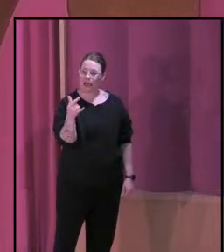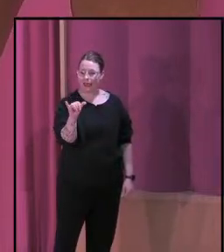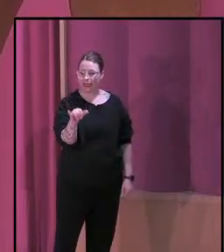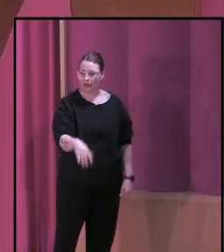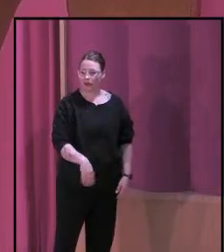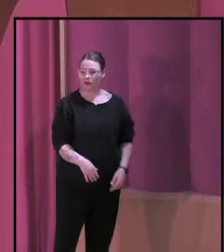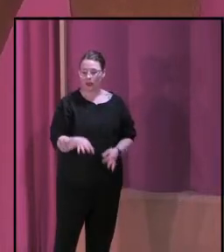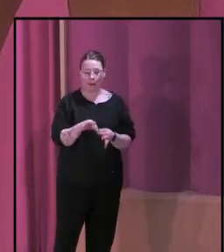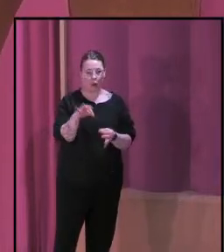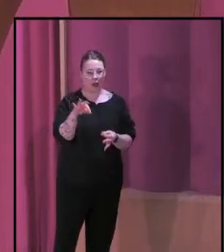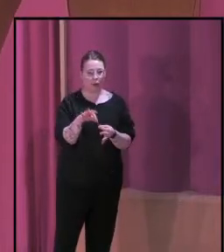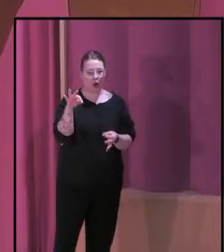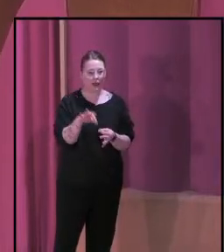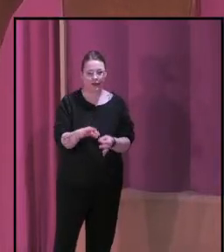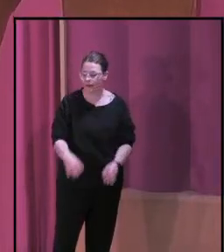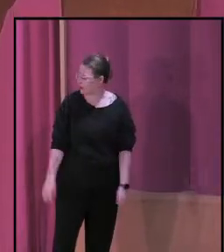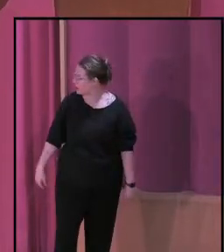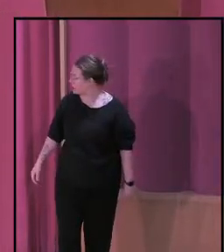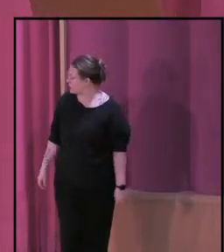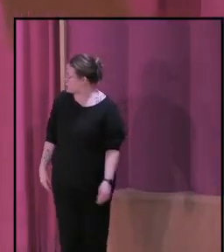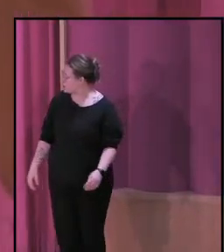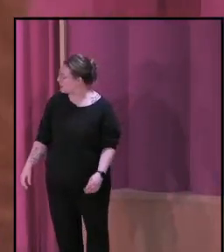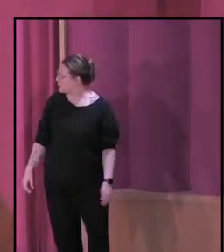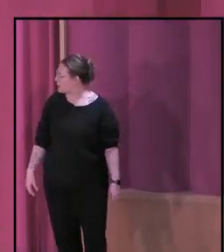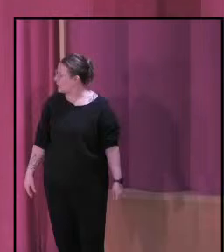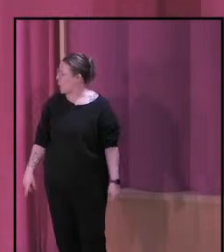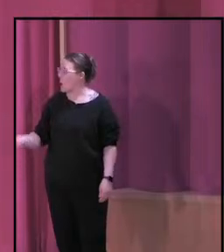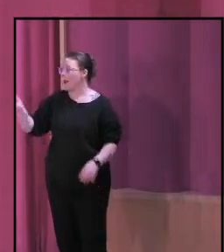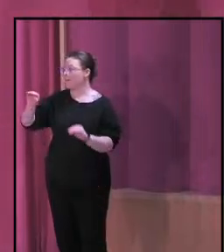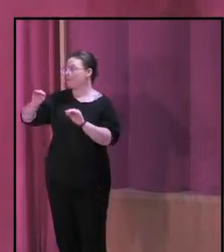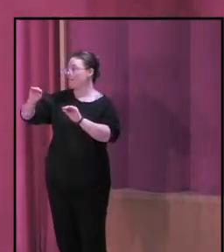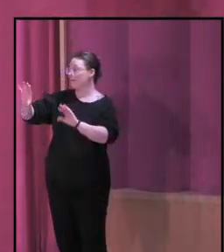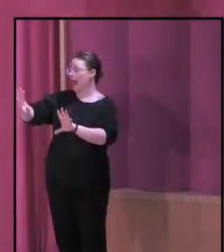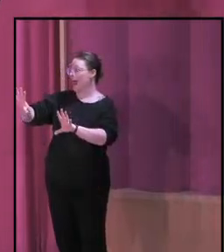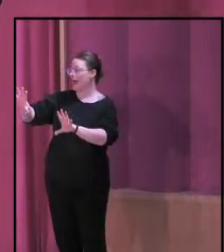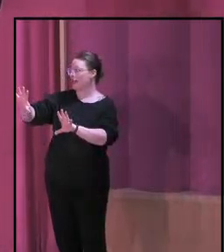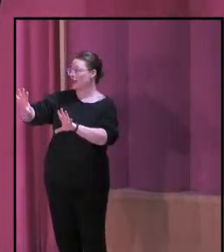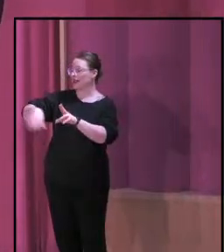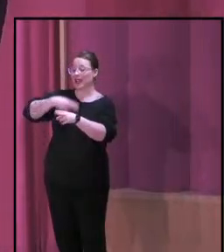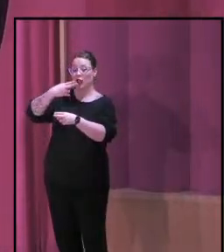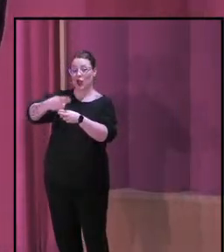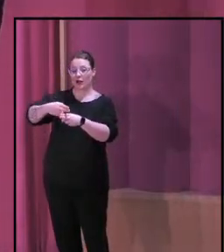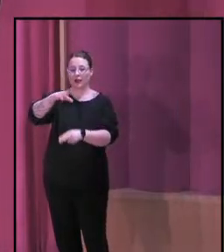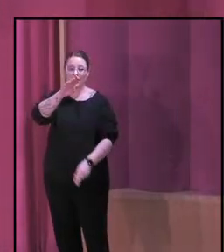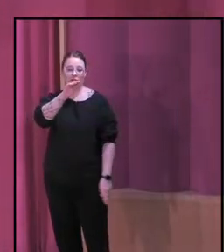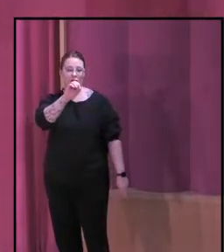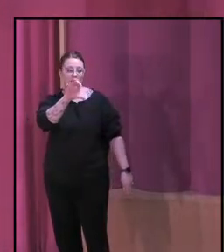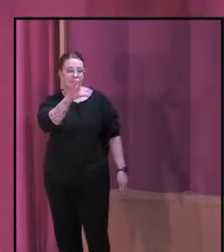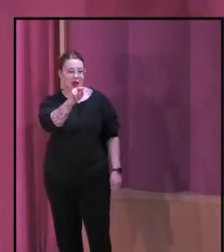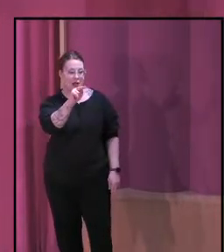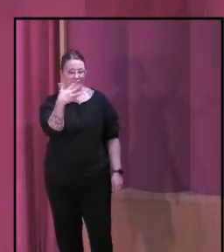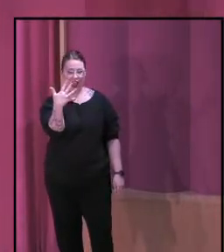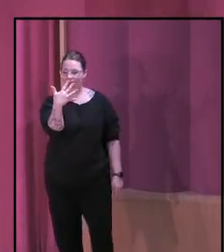Don't know if you can tell how it got its name. And then we'll do a magical one called Mach 5.